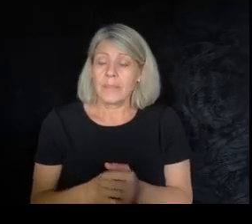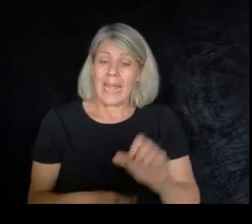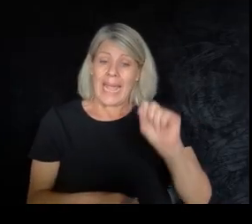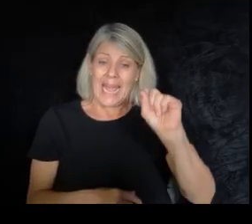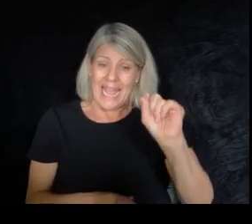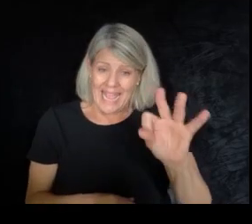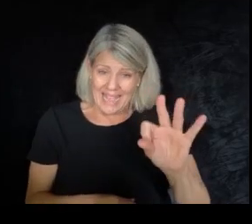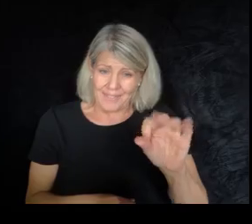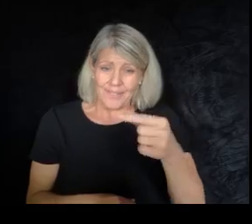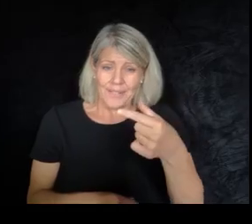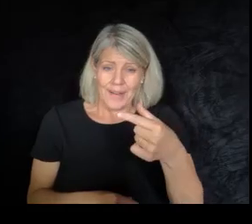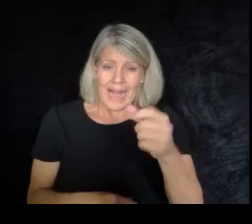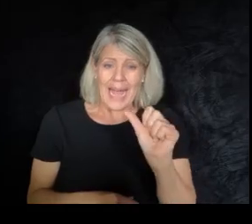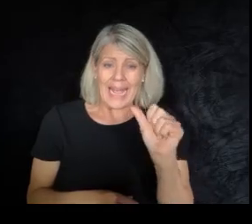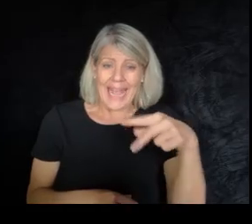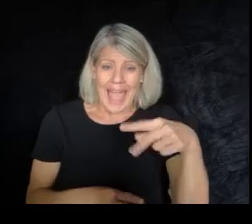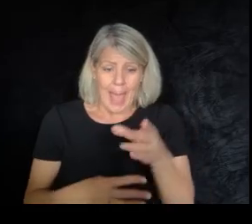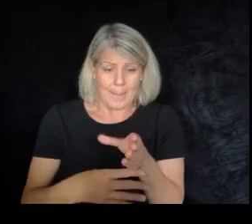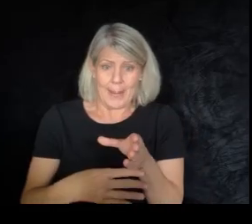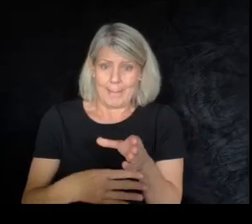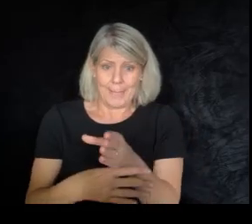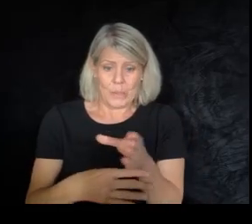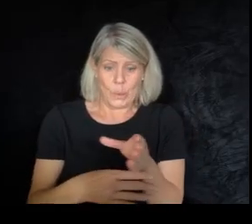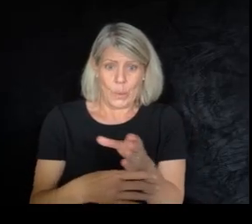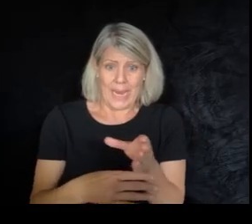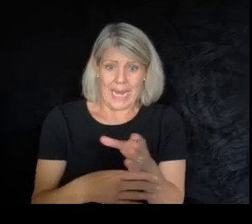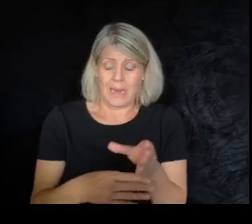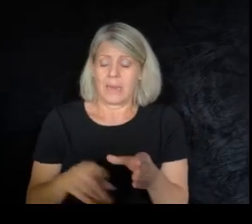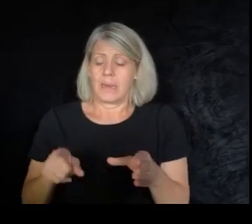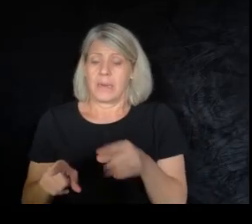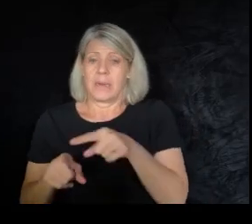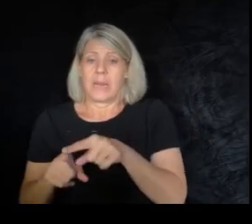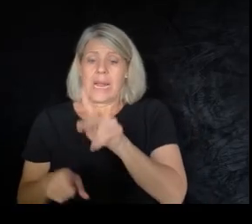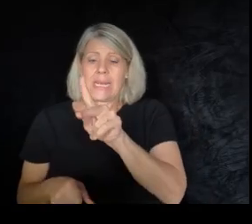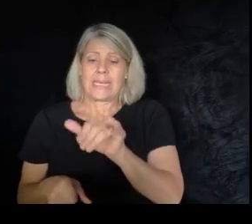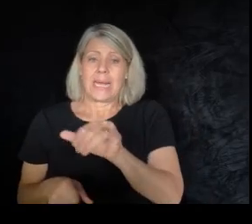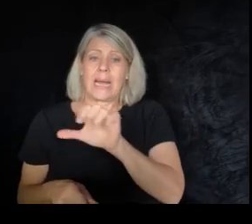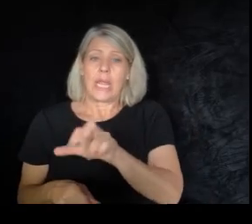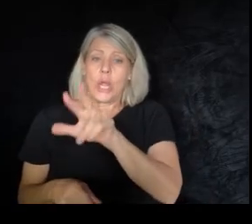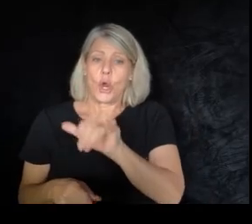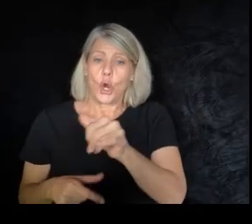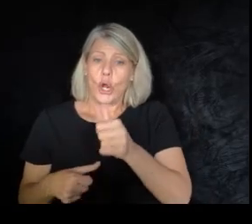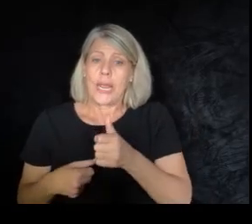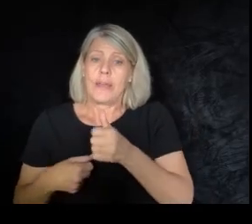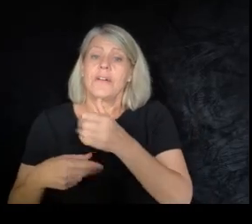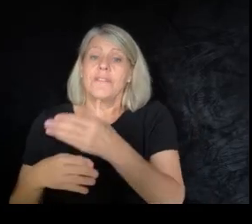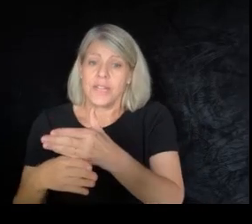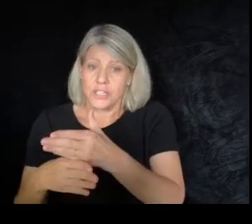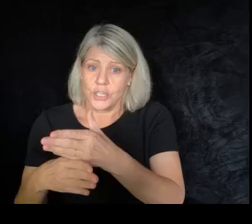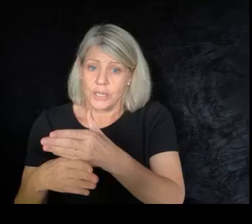If there is a lapse between a Kentucky Early Intervention System child's